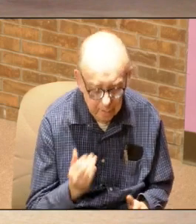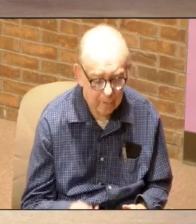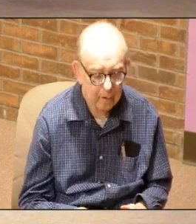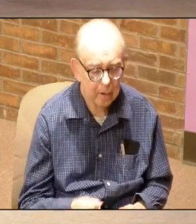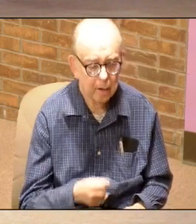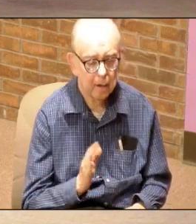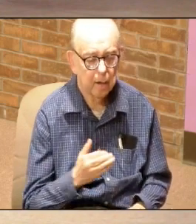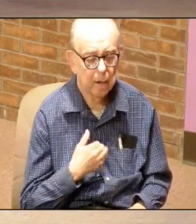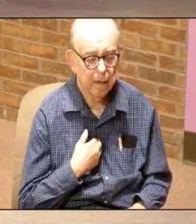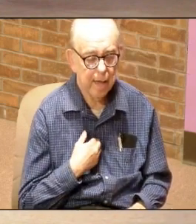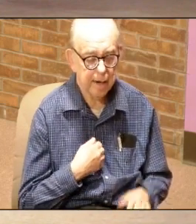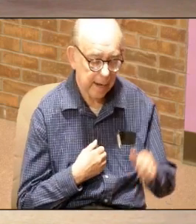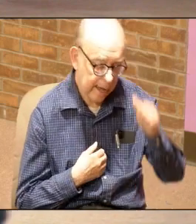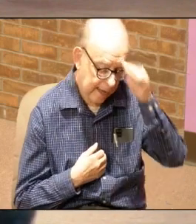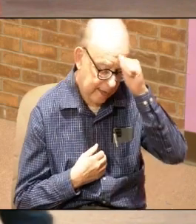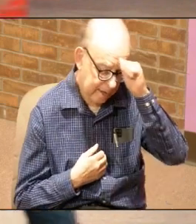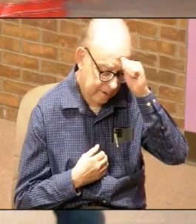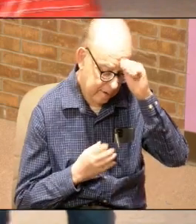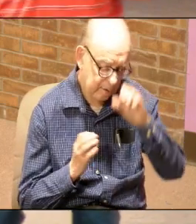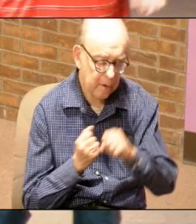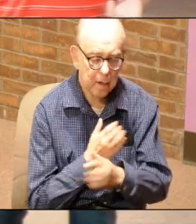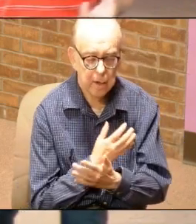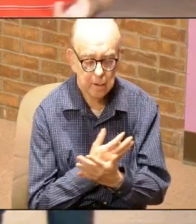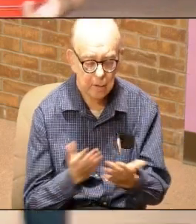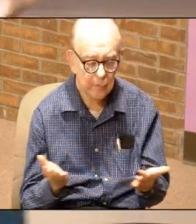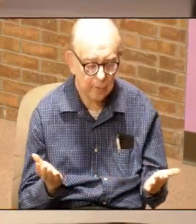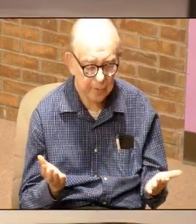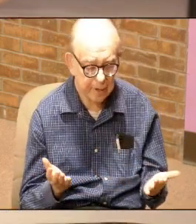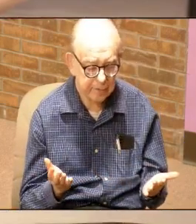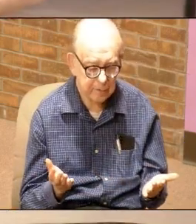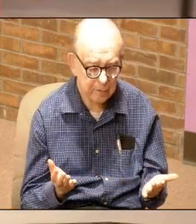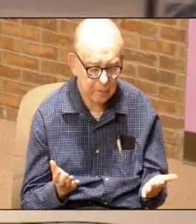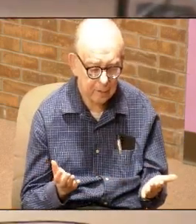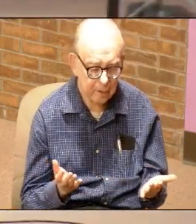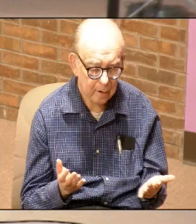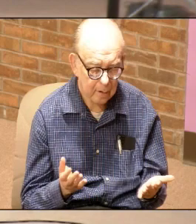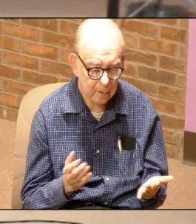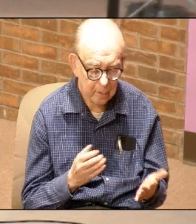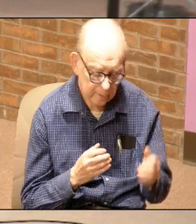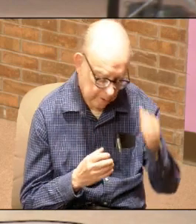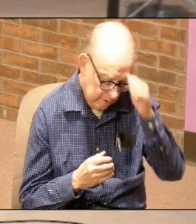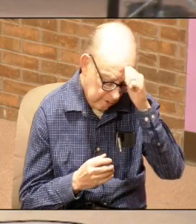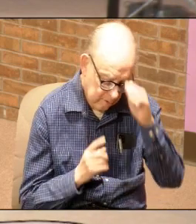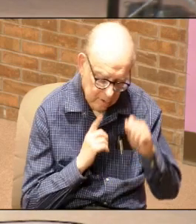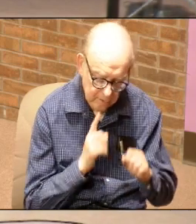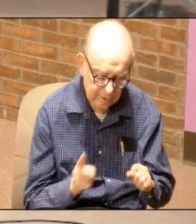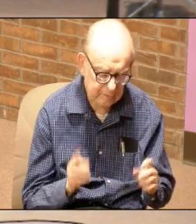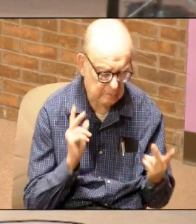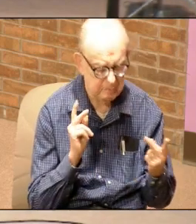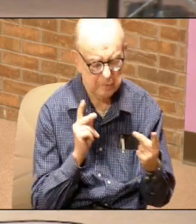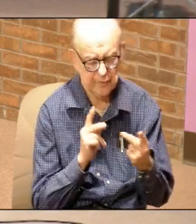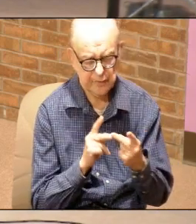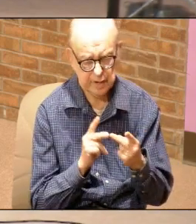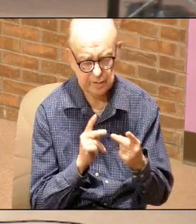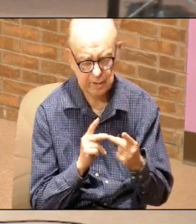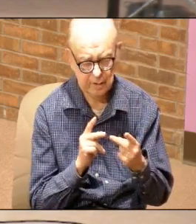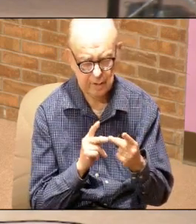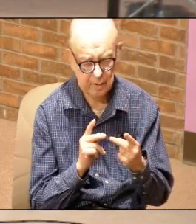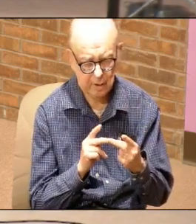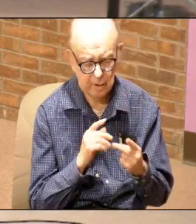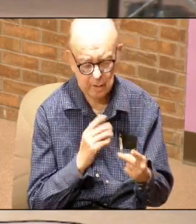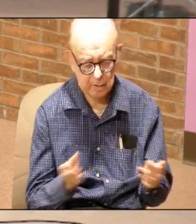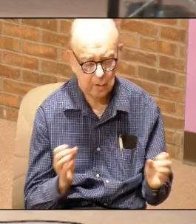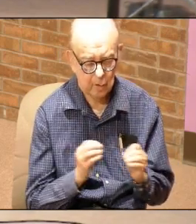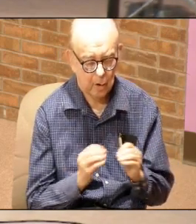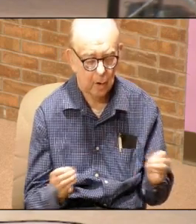Because God had Adam, the creation of all creation. He was absolutely perfect. There